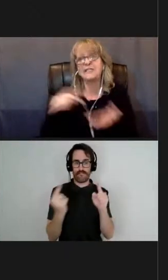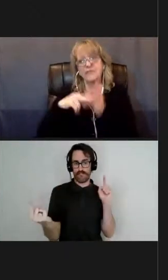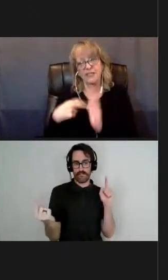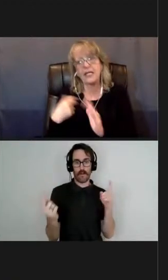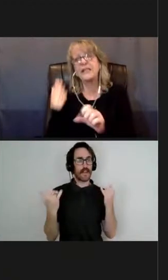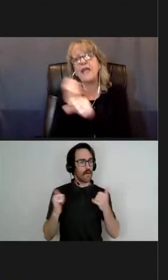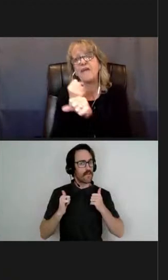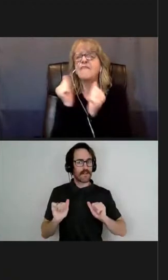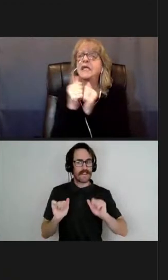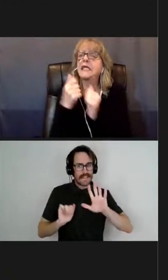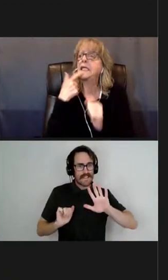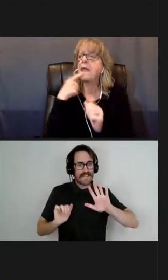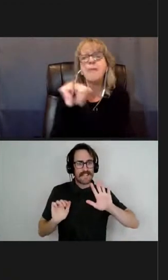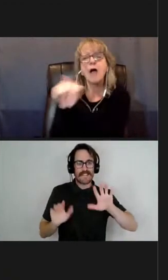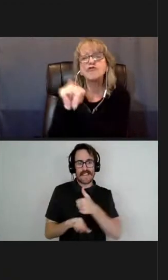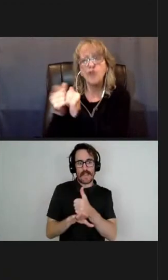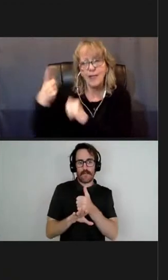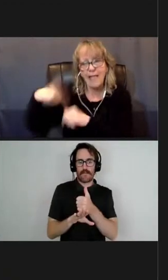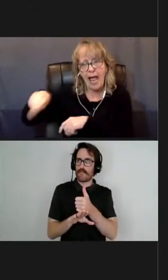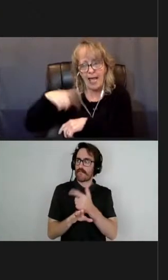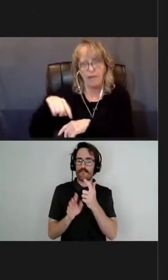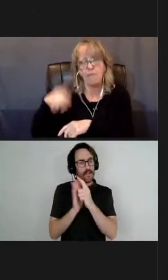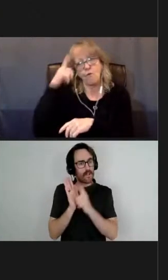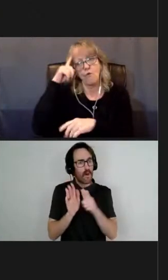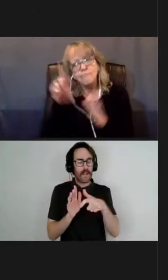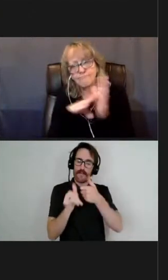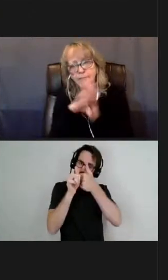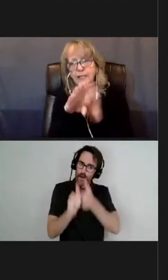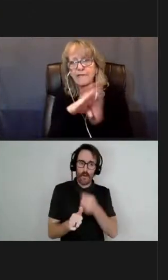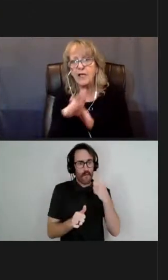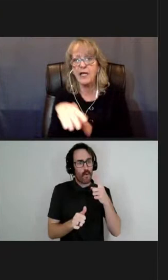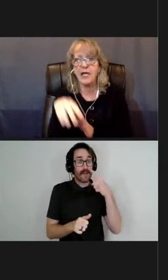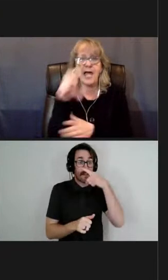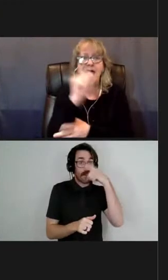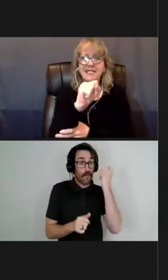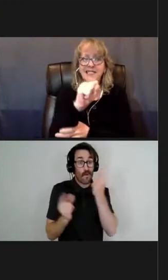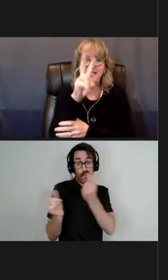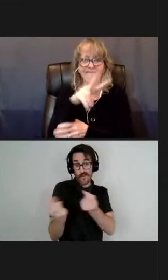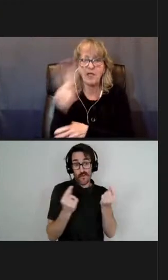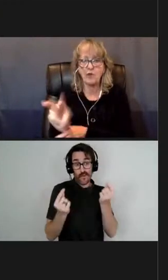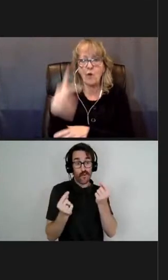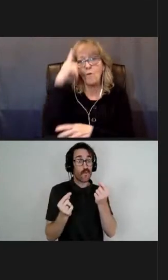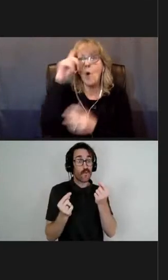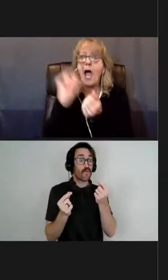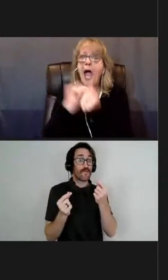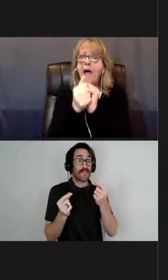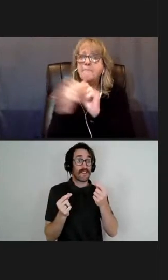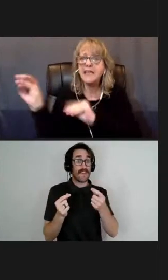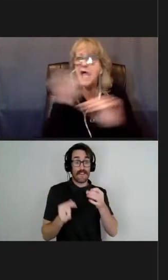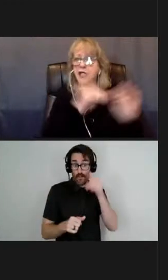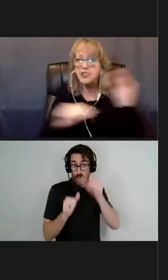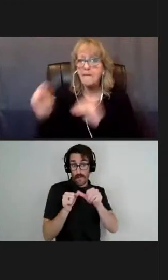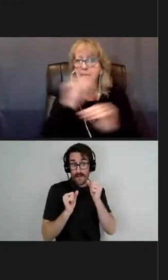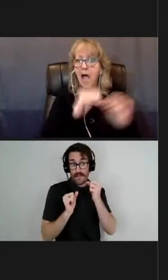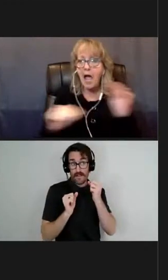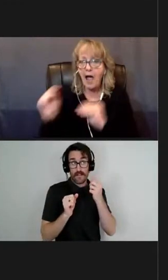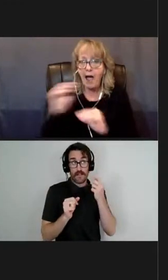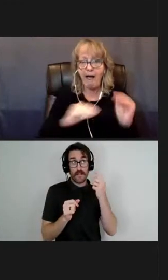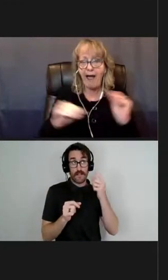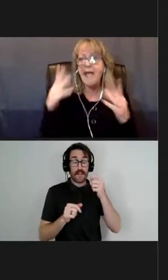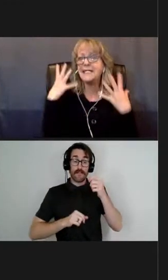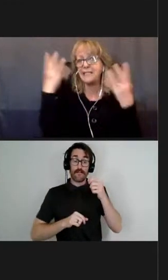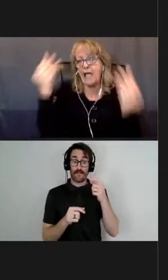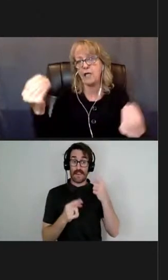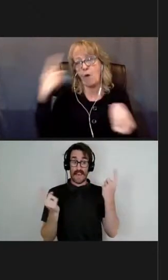to address some of these issues for summer recreational amenities. And you recall we did something similar for